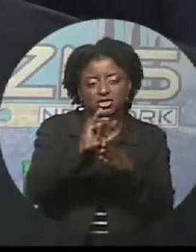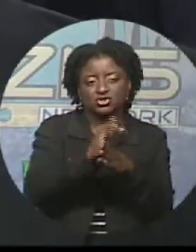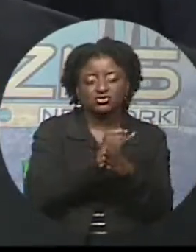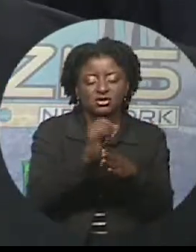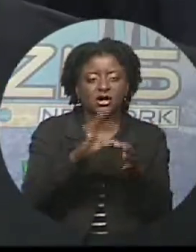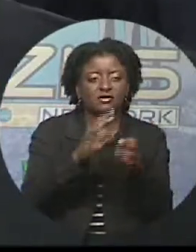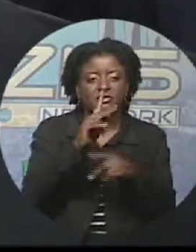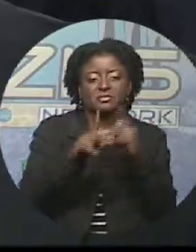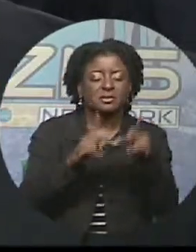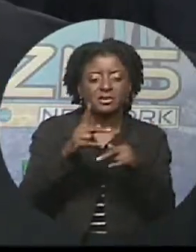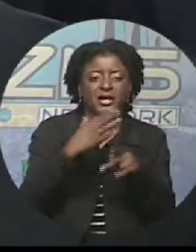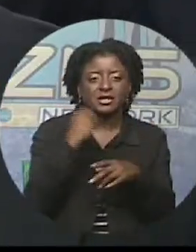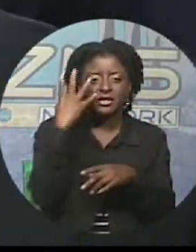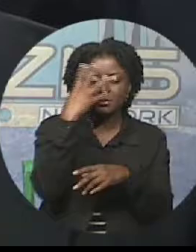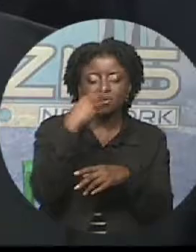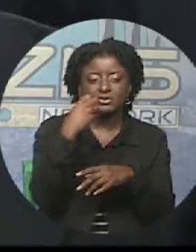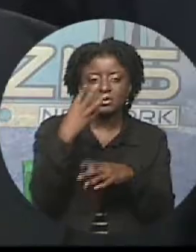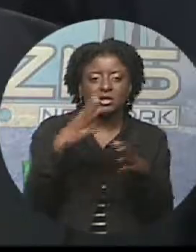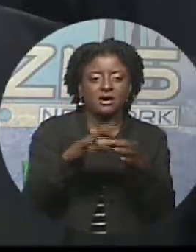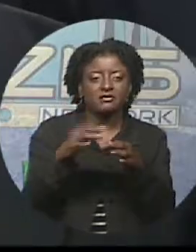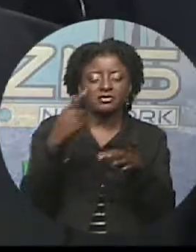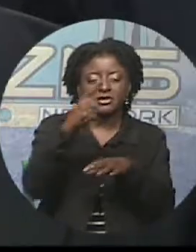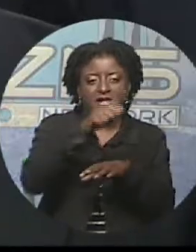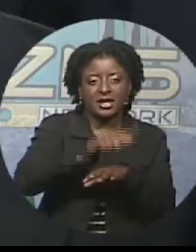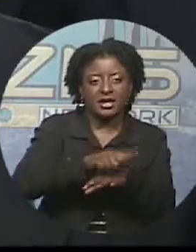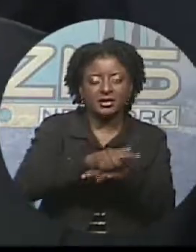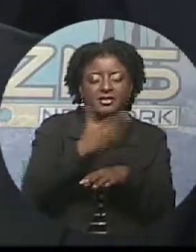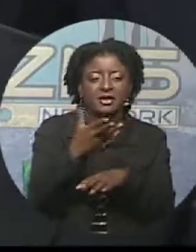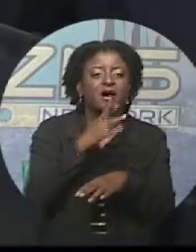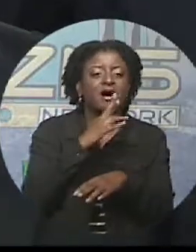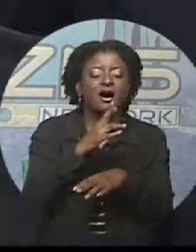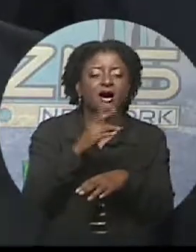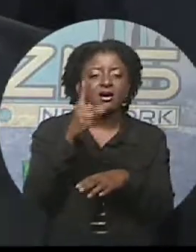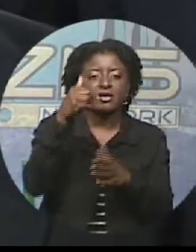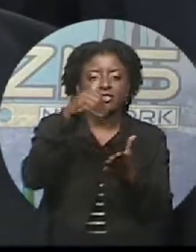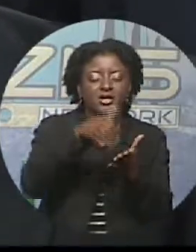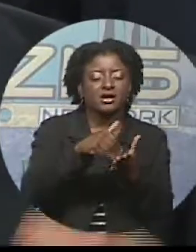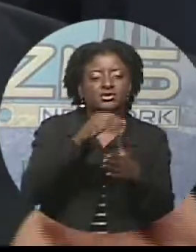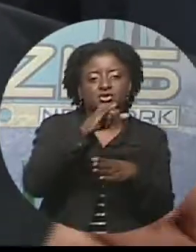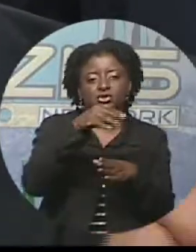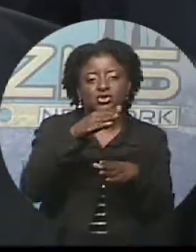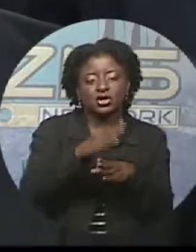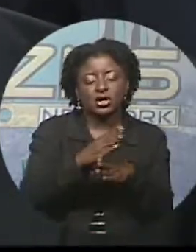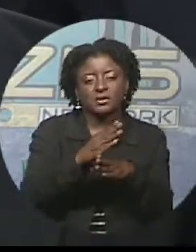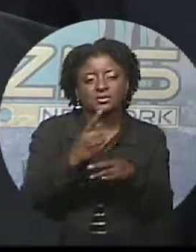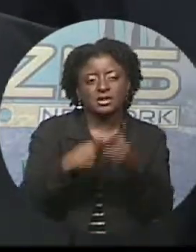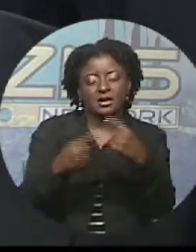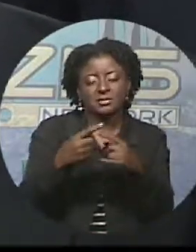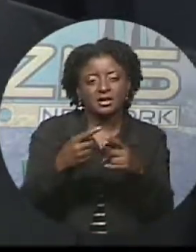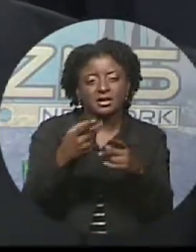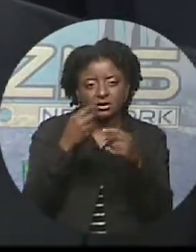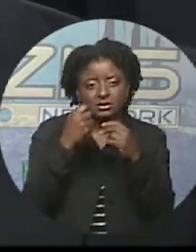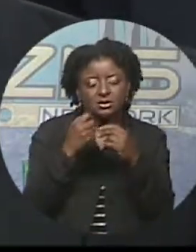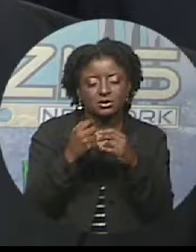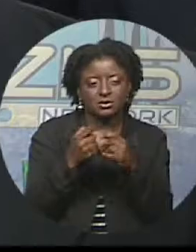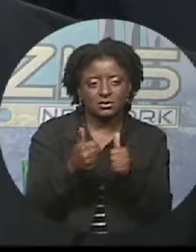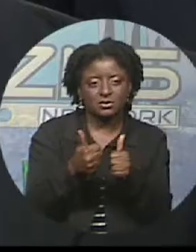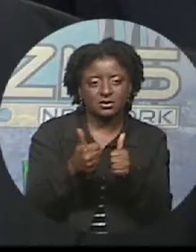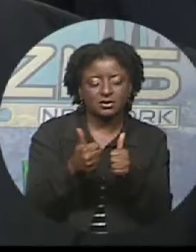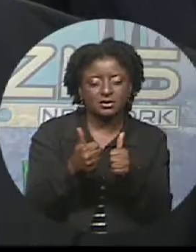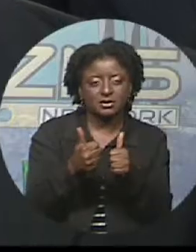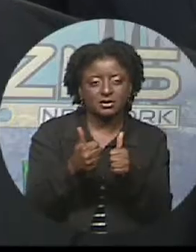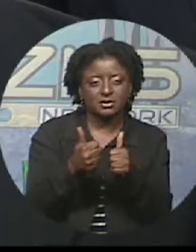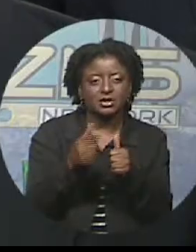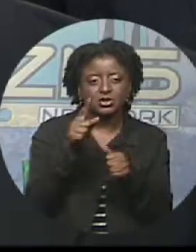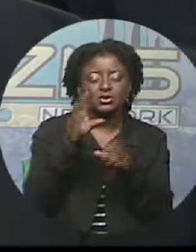physical characteristics of the land. There are 1,000 jobs right around the corner and will happen very quickly in Abaco, and of